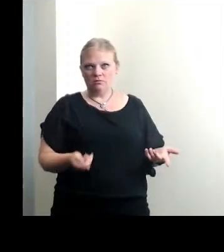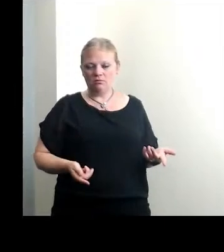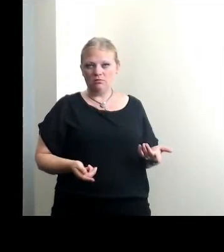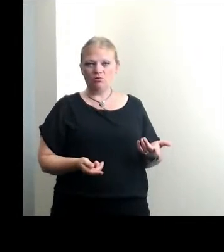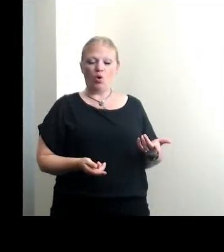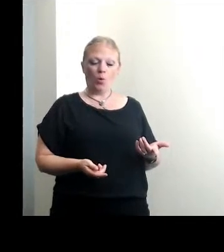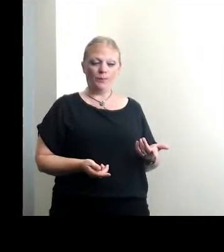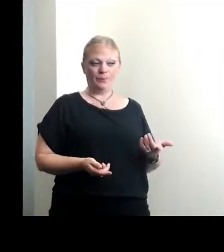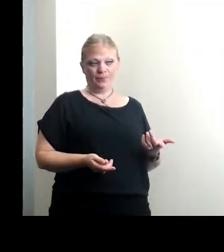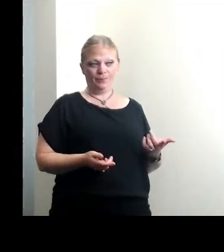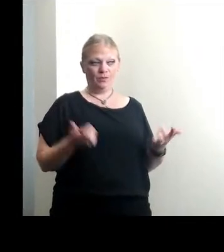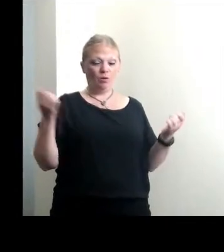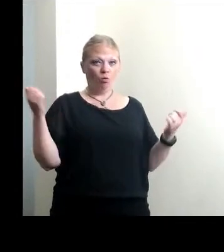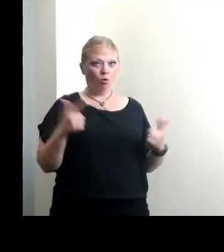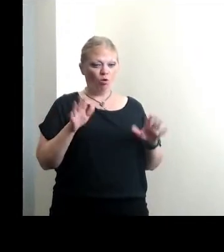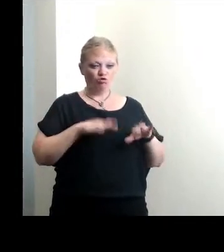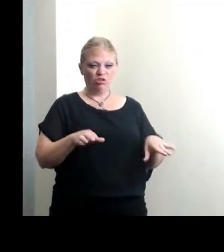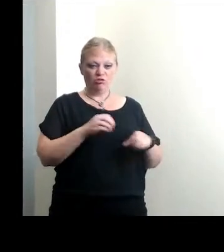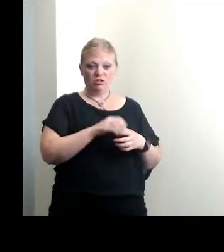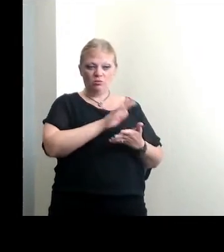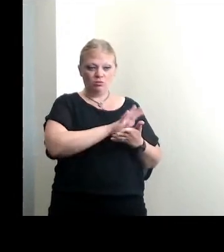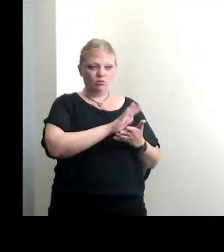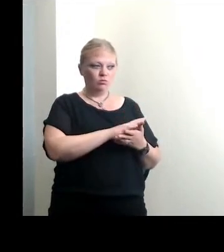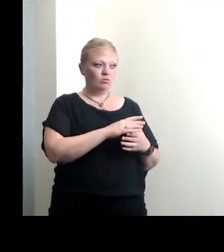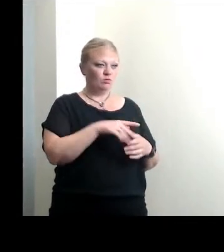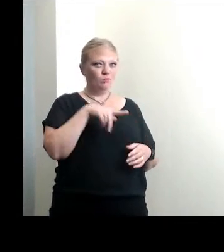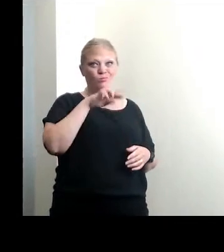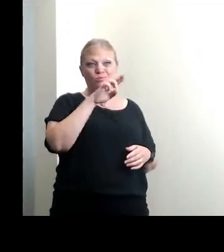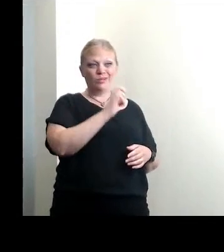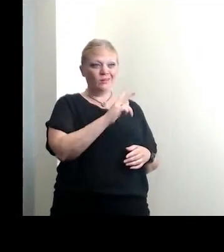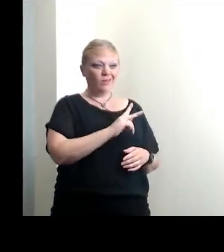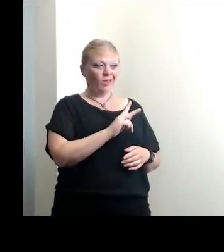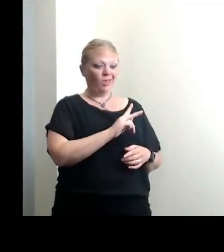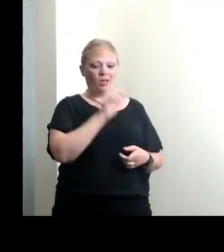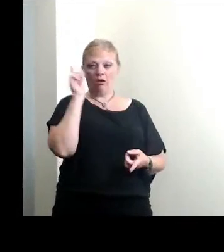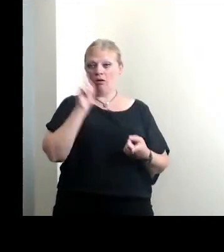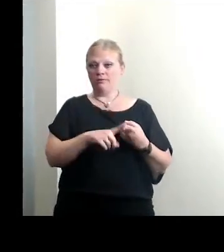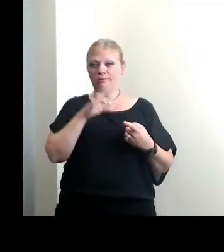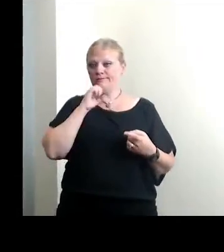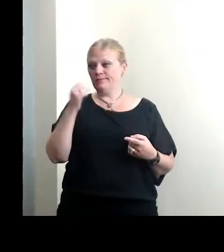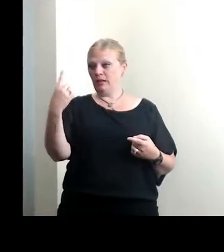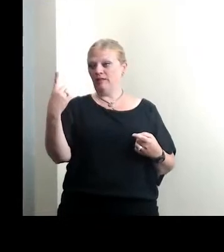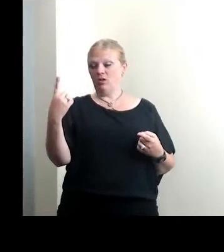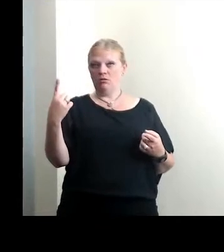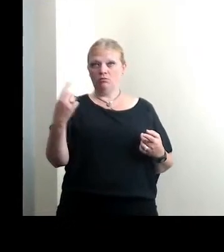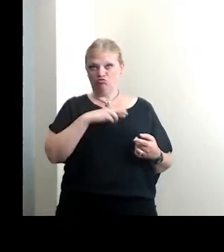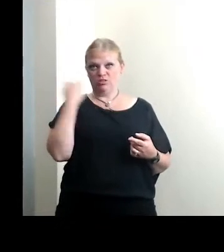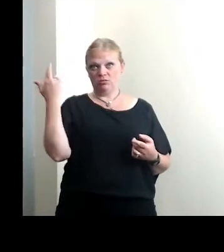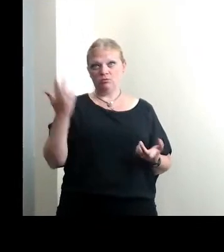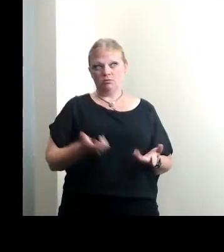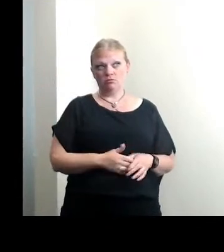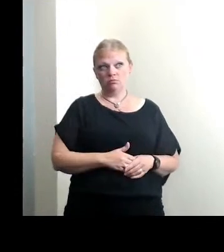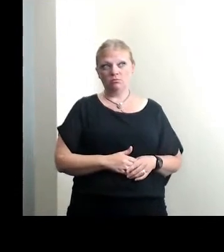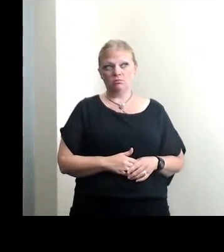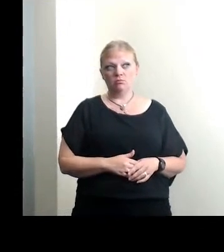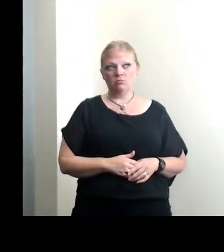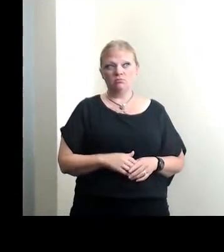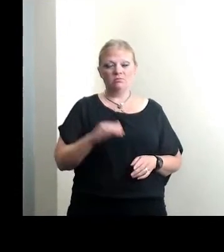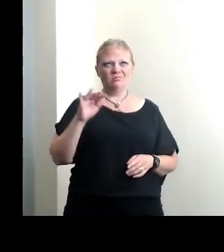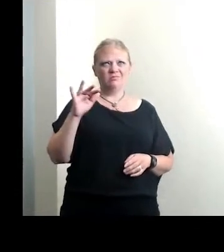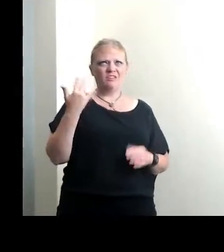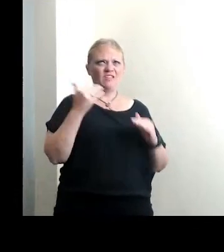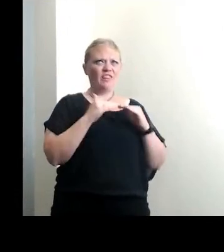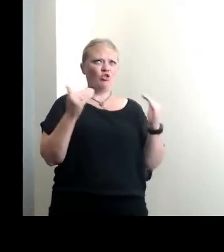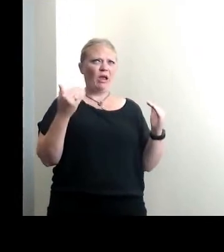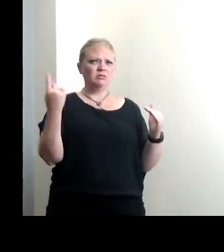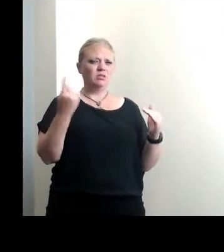so all children in school, whether it's pre-K to when they're 11 years old, are at risk. 5th grade, I think